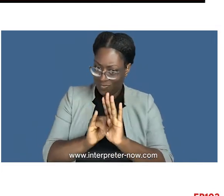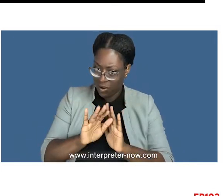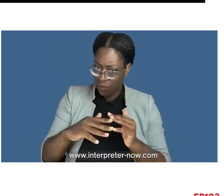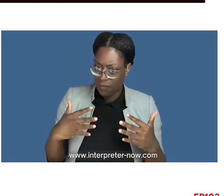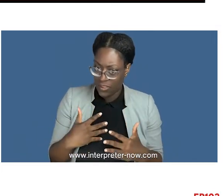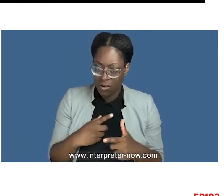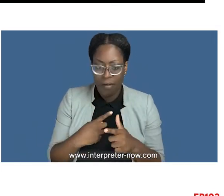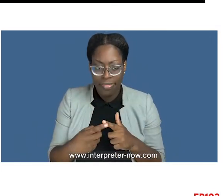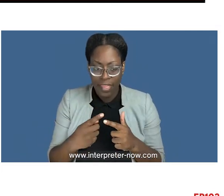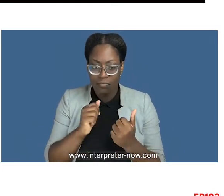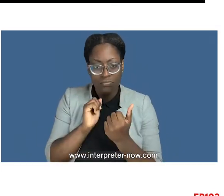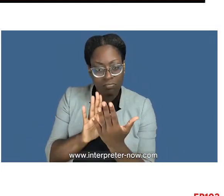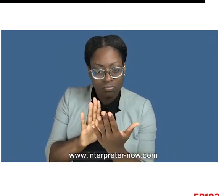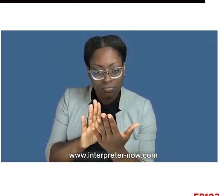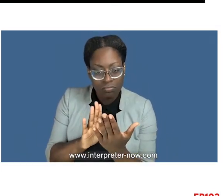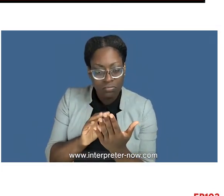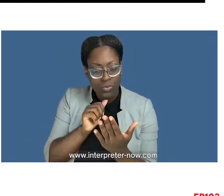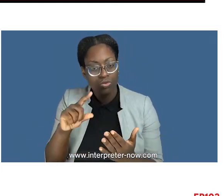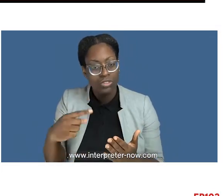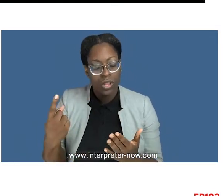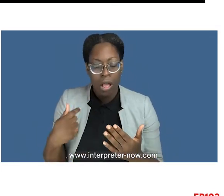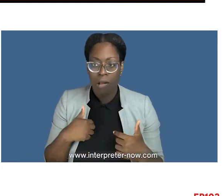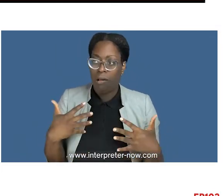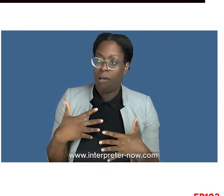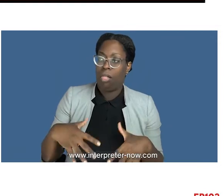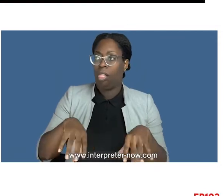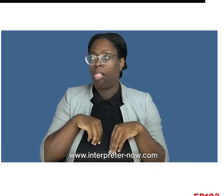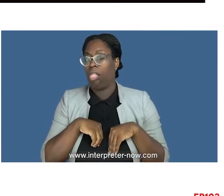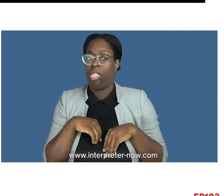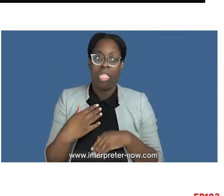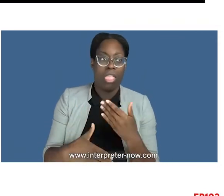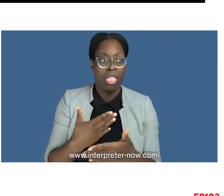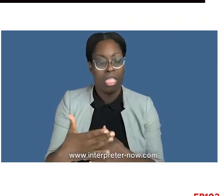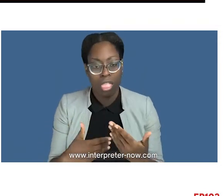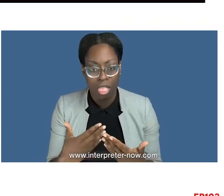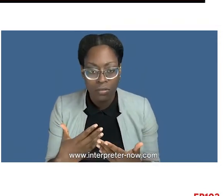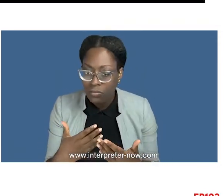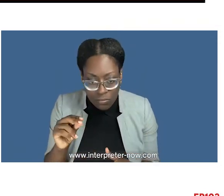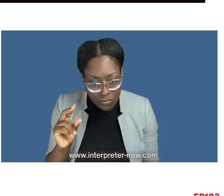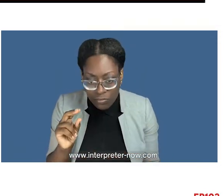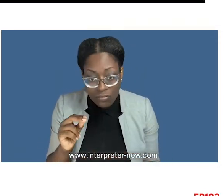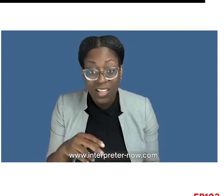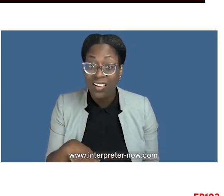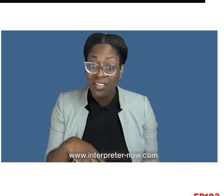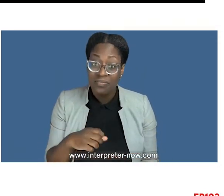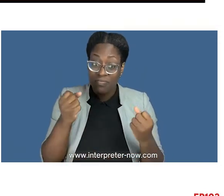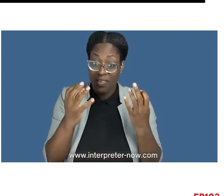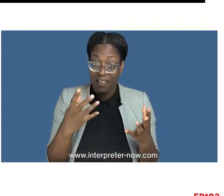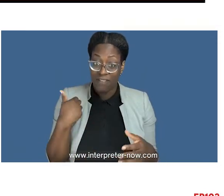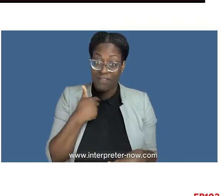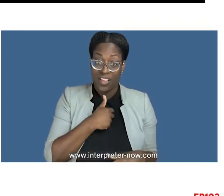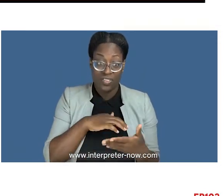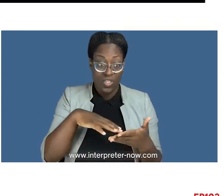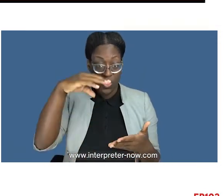often discomfort. When we're talking about this work, it's often deep down about discomfort. And yeah, it can be